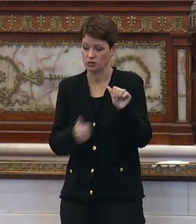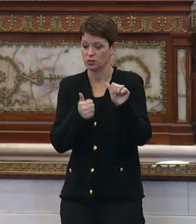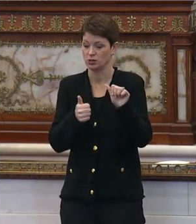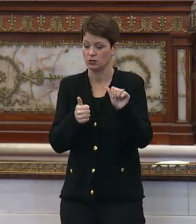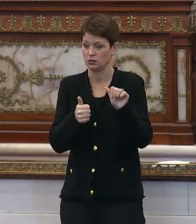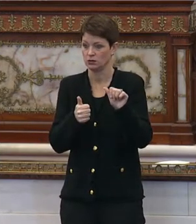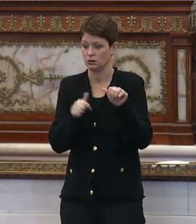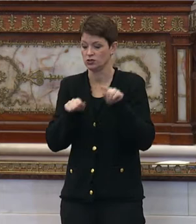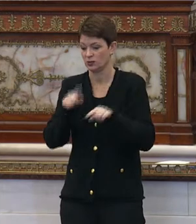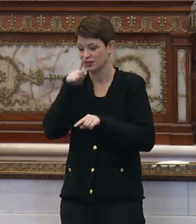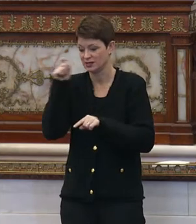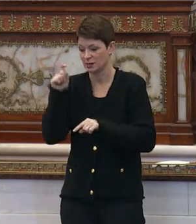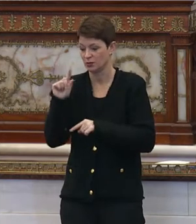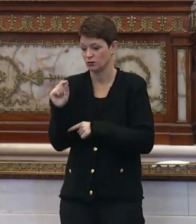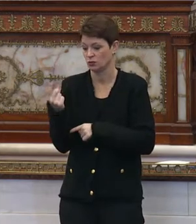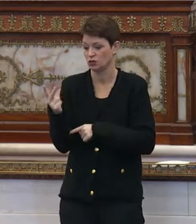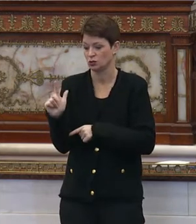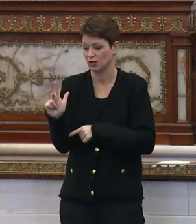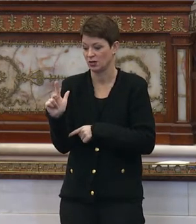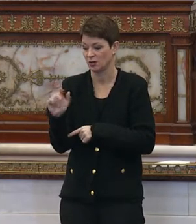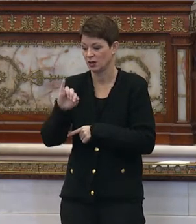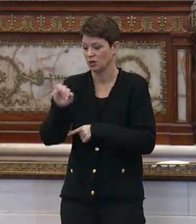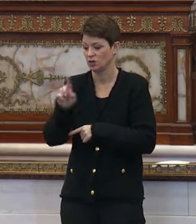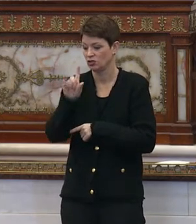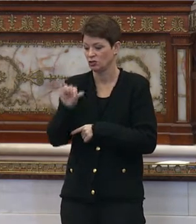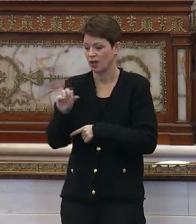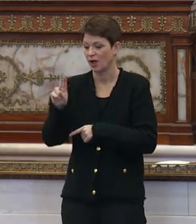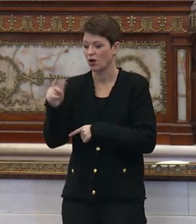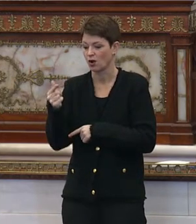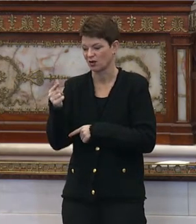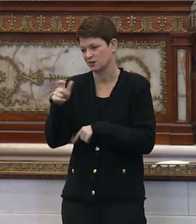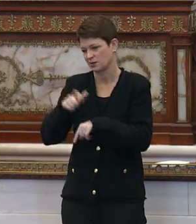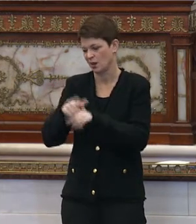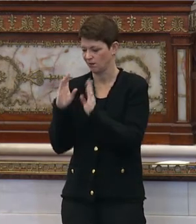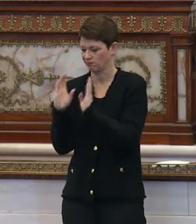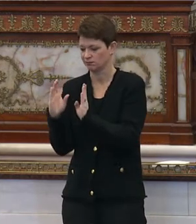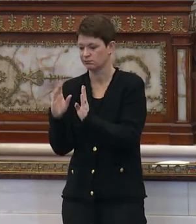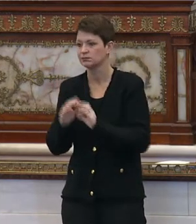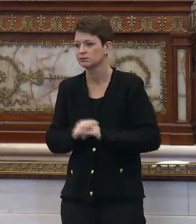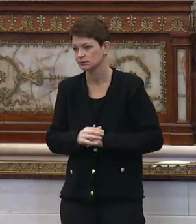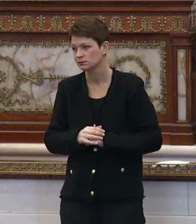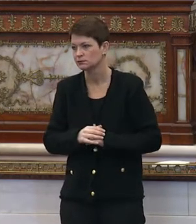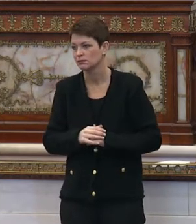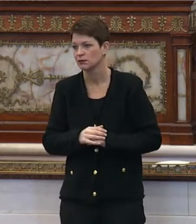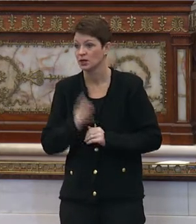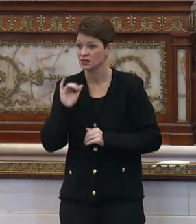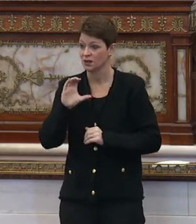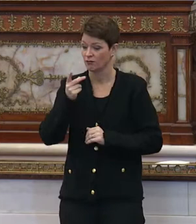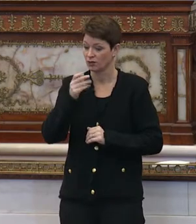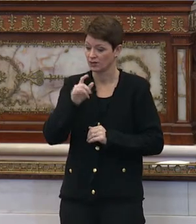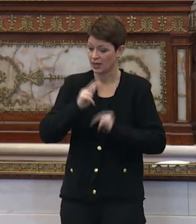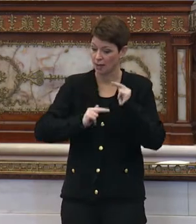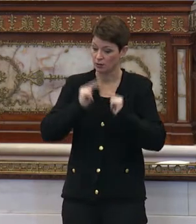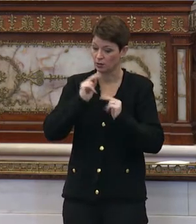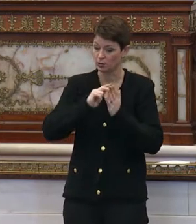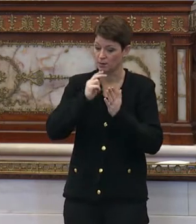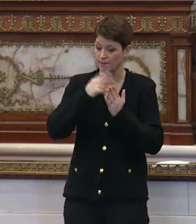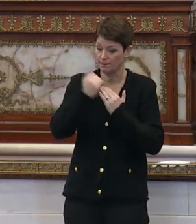summer of 2023, so July, August timeframe. Okay, but was that for the capital budget of 21?